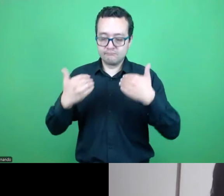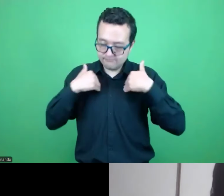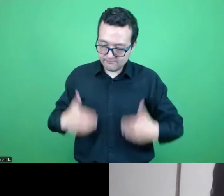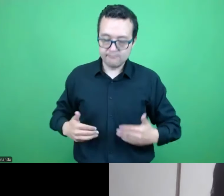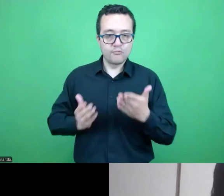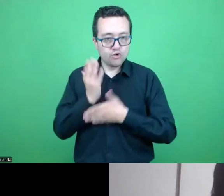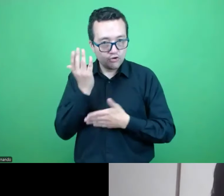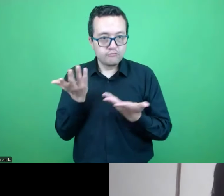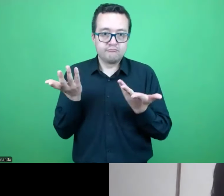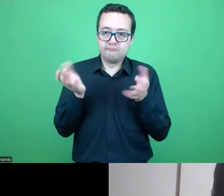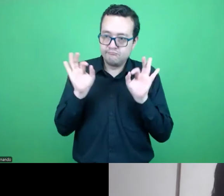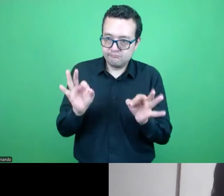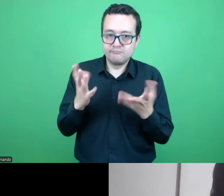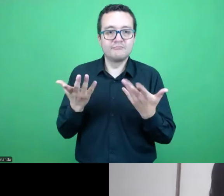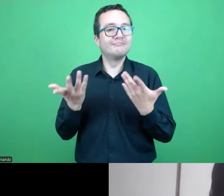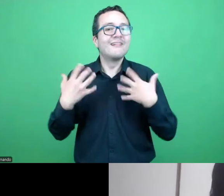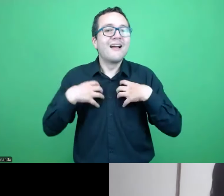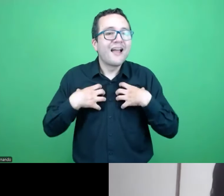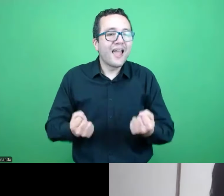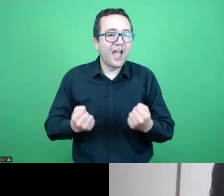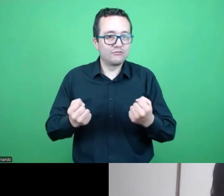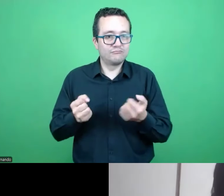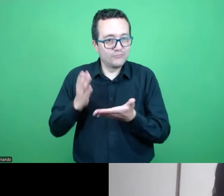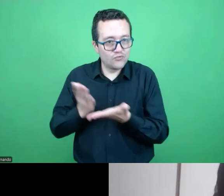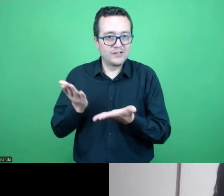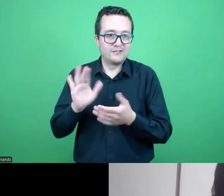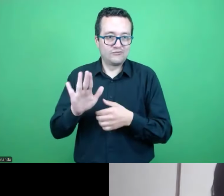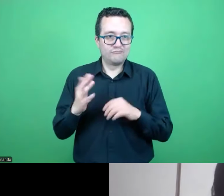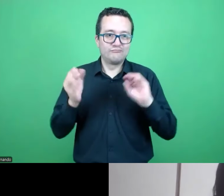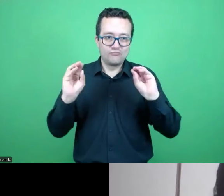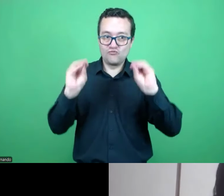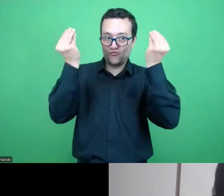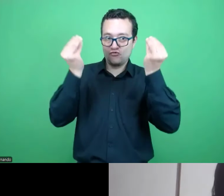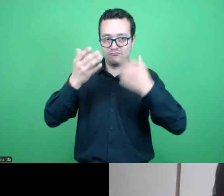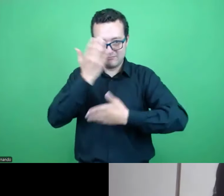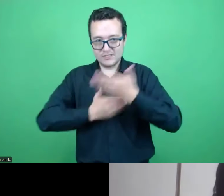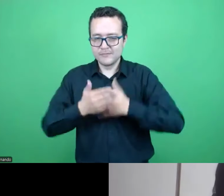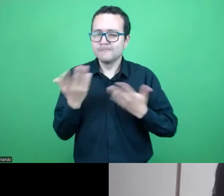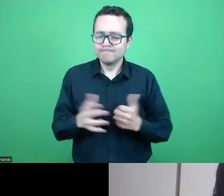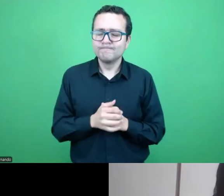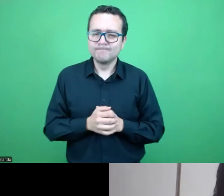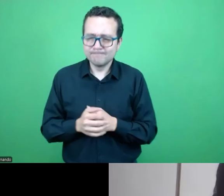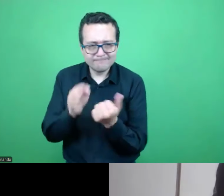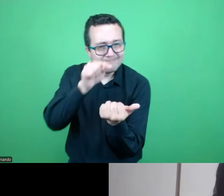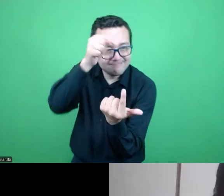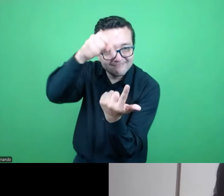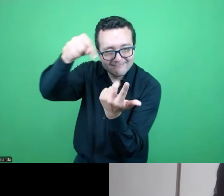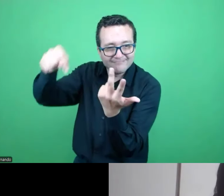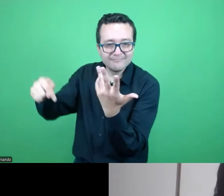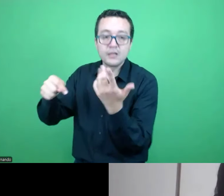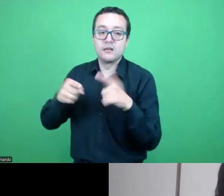strongly involved in the discussions together with IDA and other colleagues around the GDS, and making sure